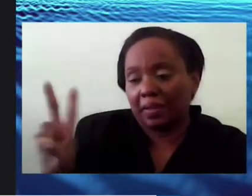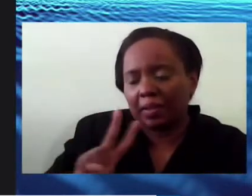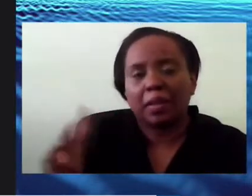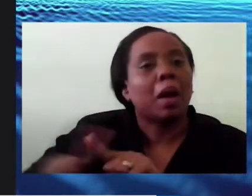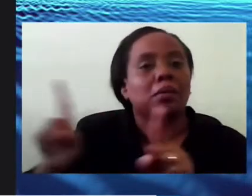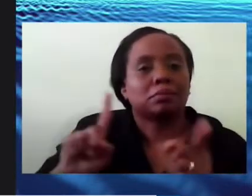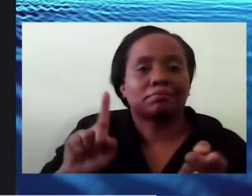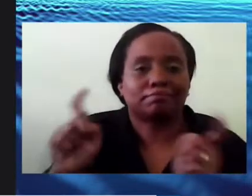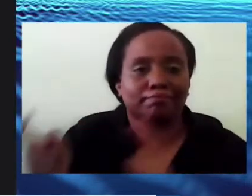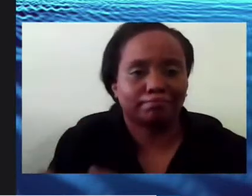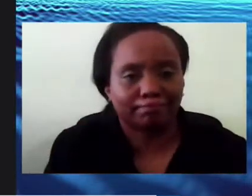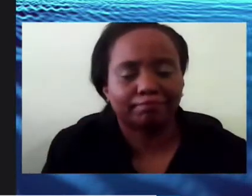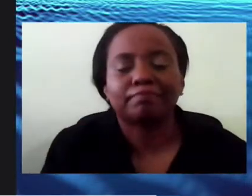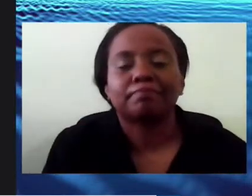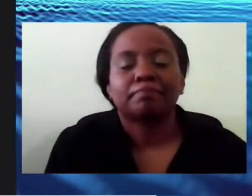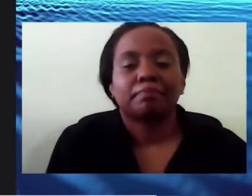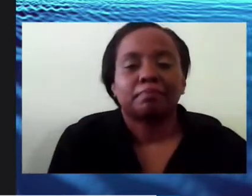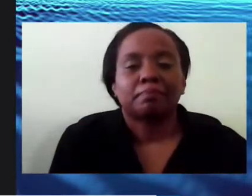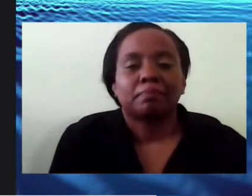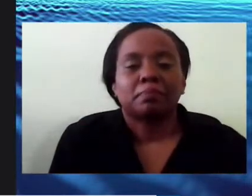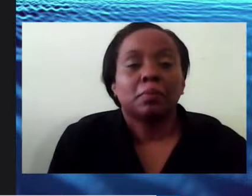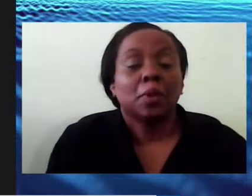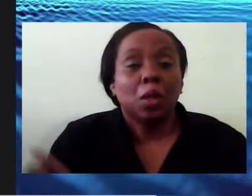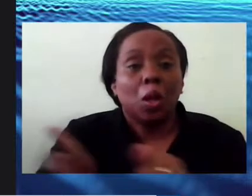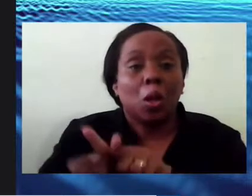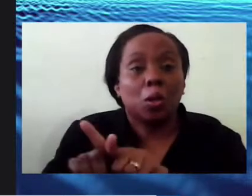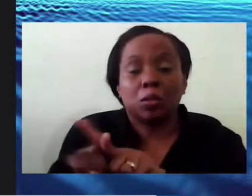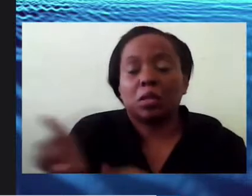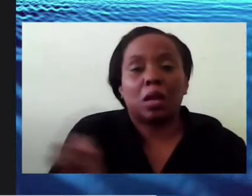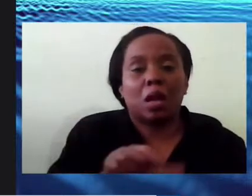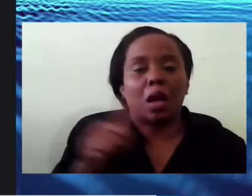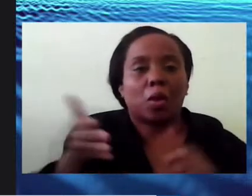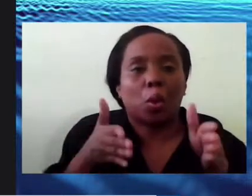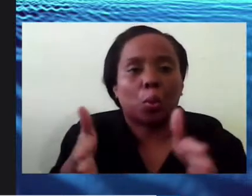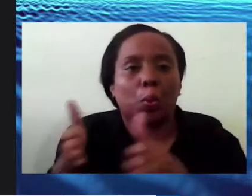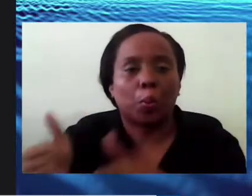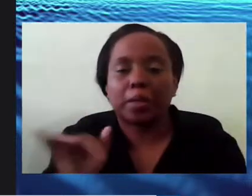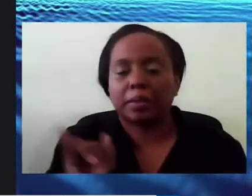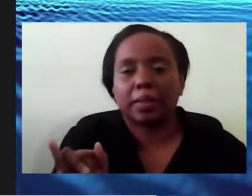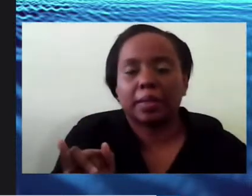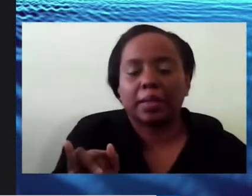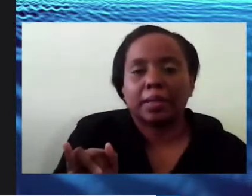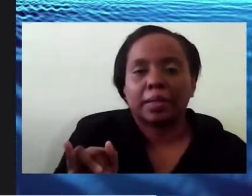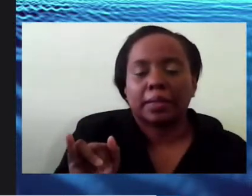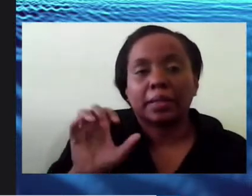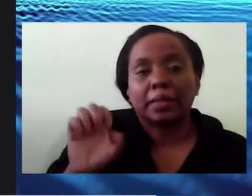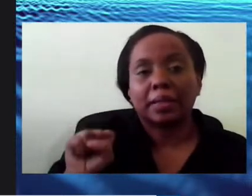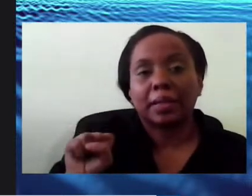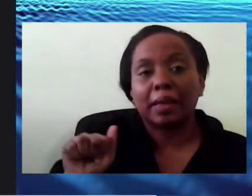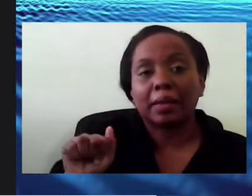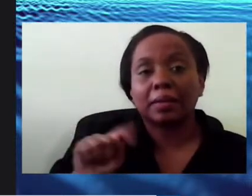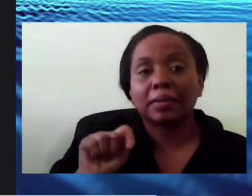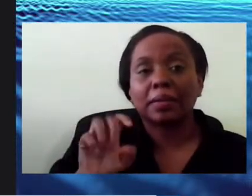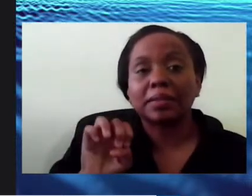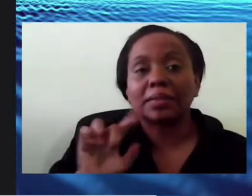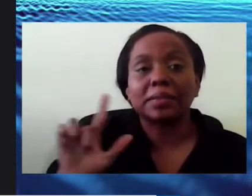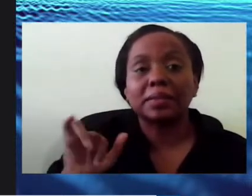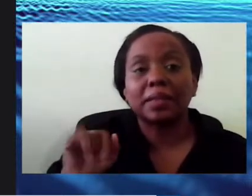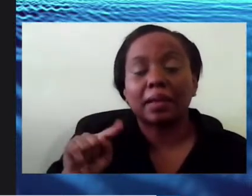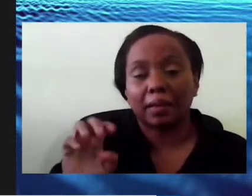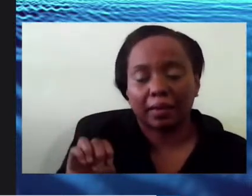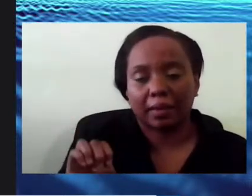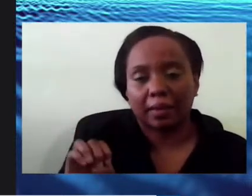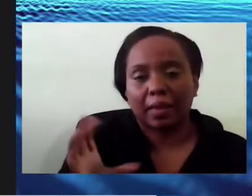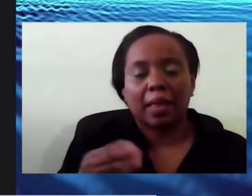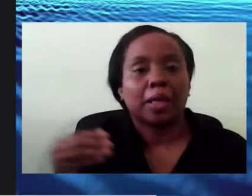also using remote techniques such as satellite imagery and so on. And now we have this new tool that's showing